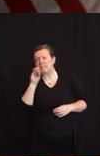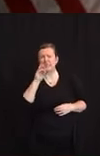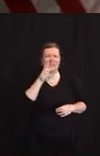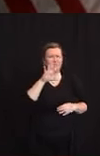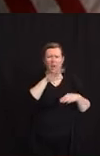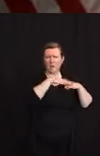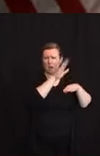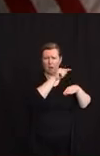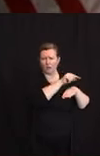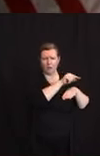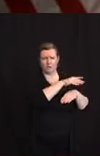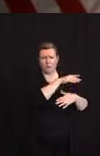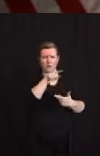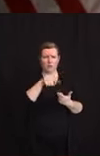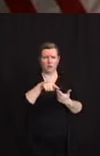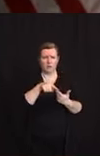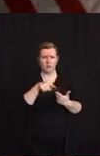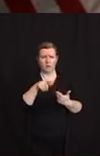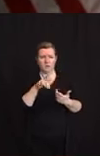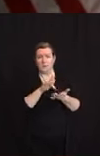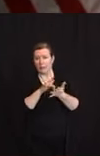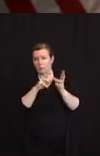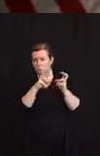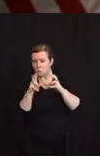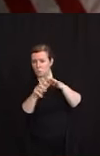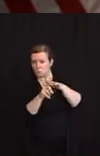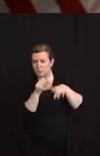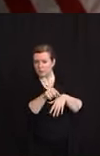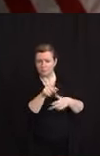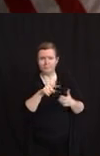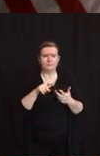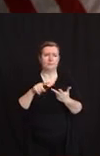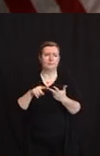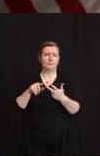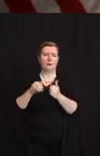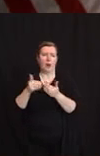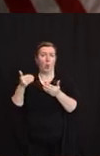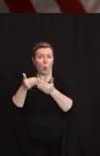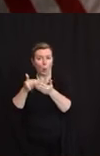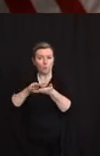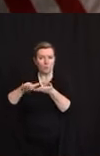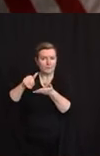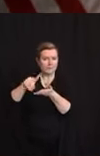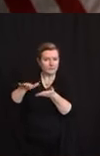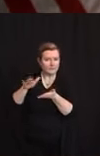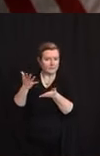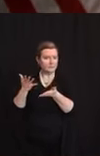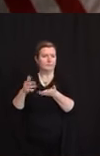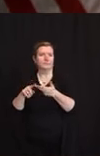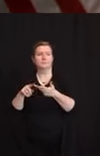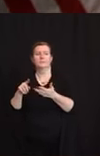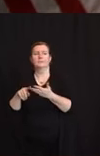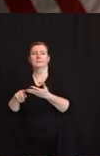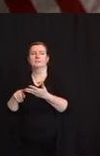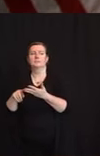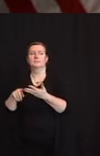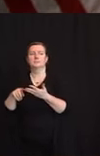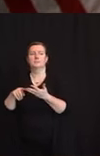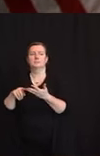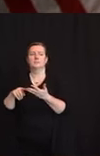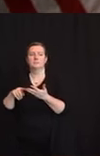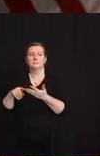within X days of your max, and then fourthly, I believe whether or not you were, I believe, considered and denied